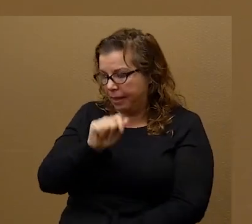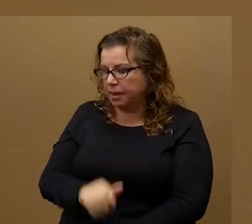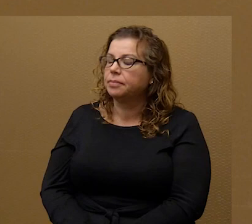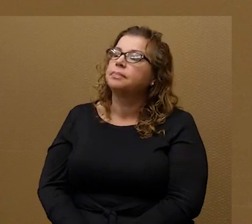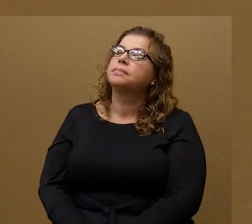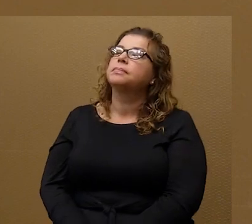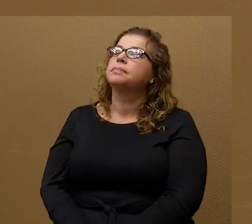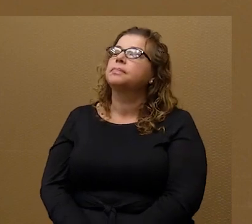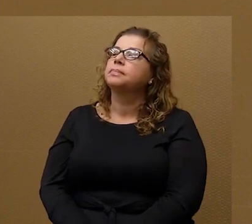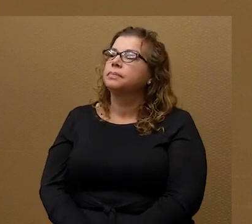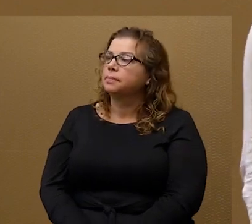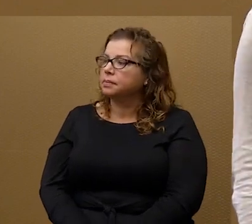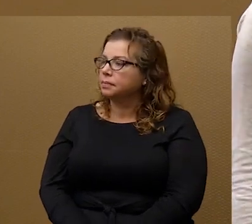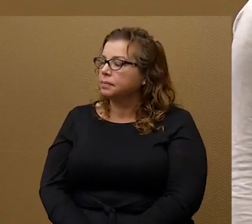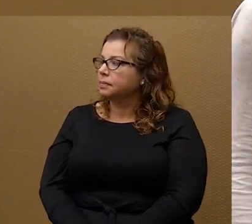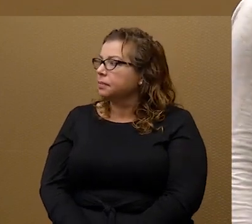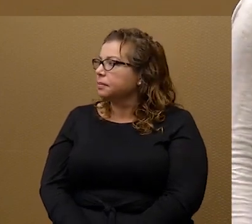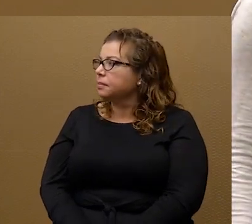All right.